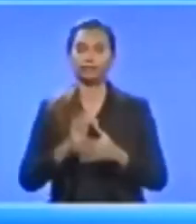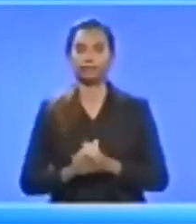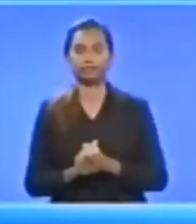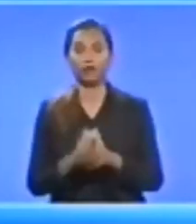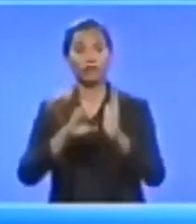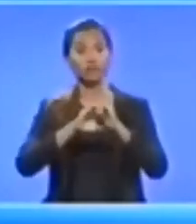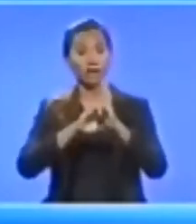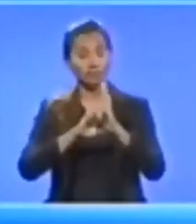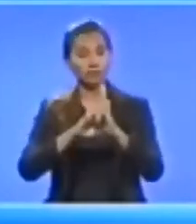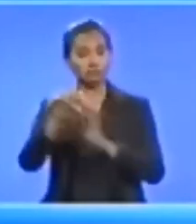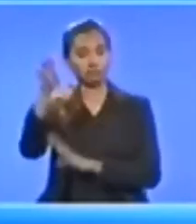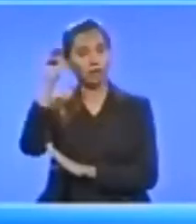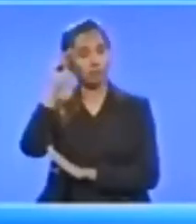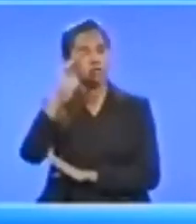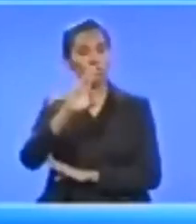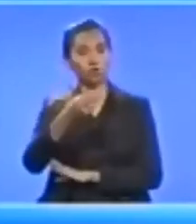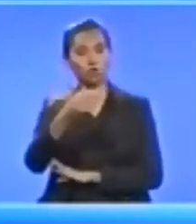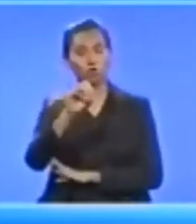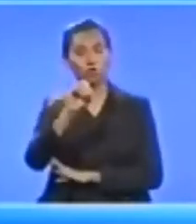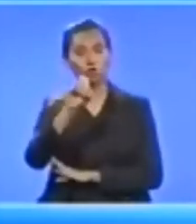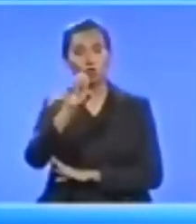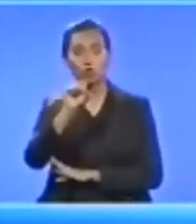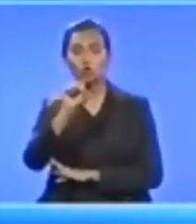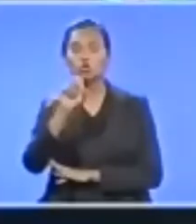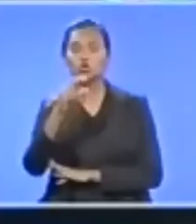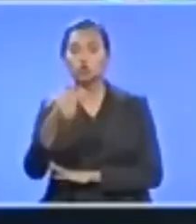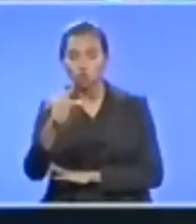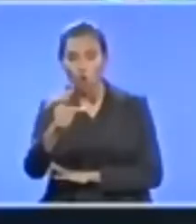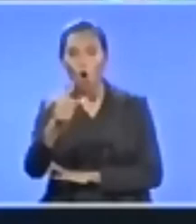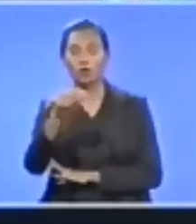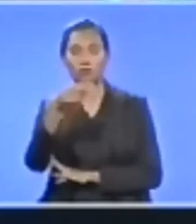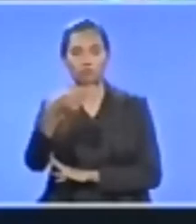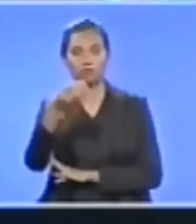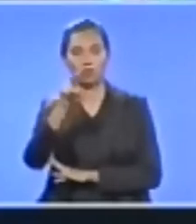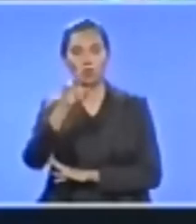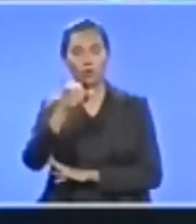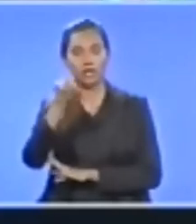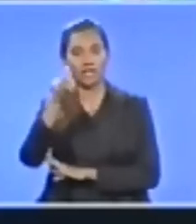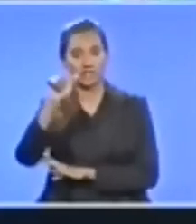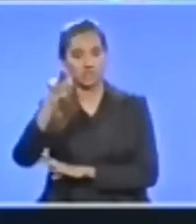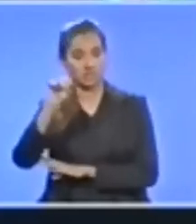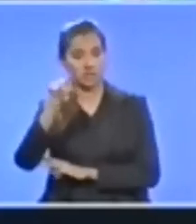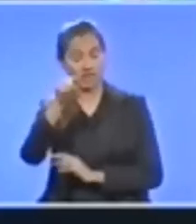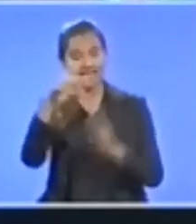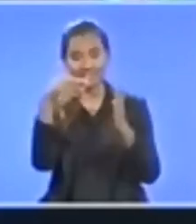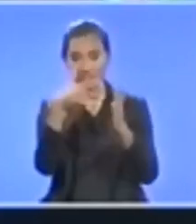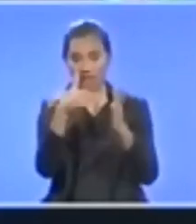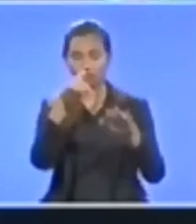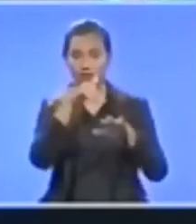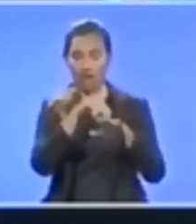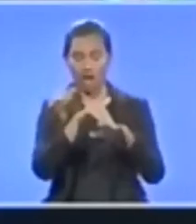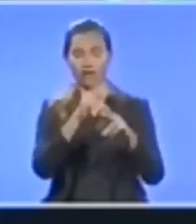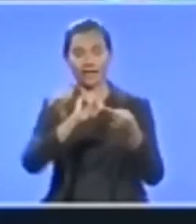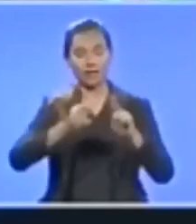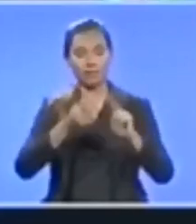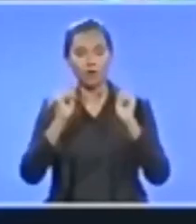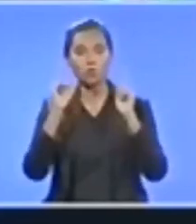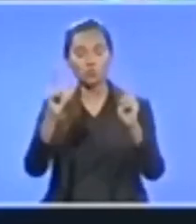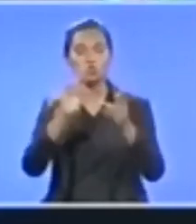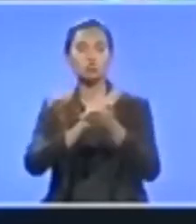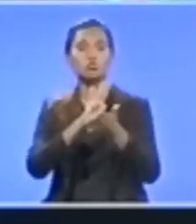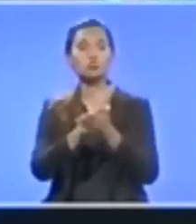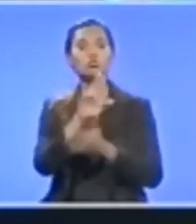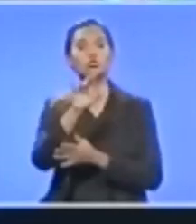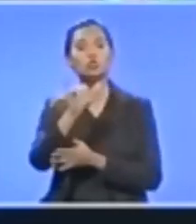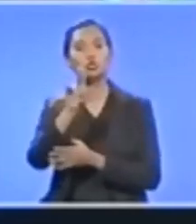Take Ms. Chong Hui Sien, my resident in Bukit Batok East, who studied at a neighborhood school, the Yusof Ishak Secondary